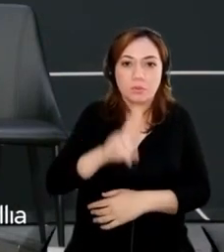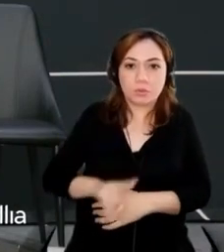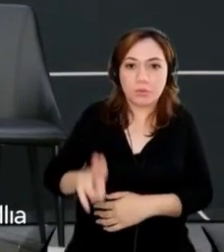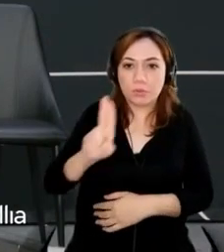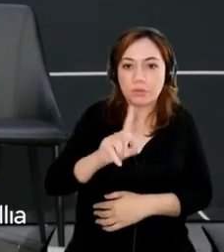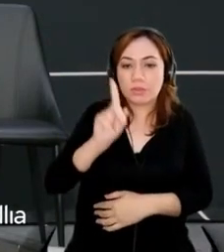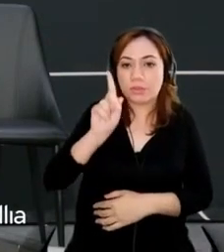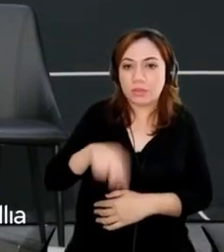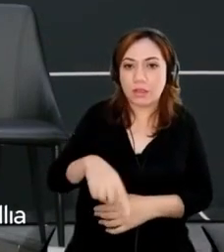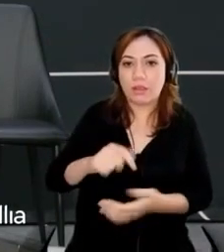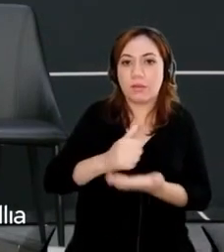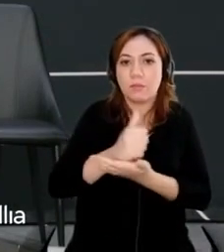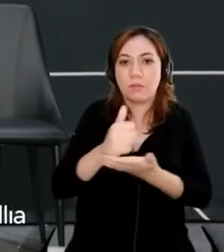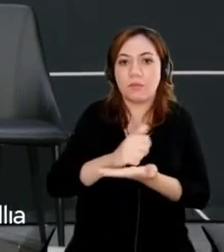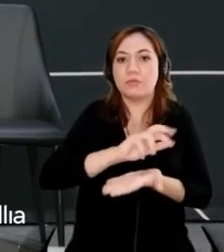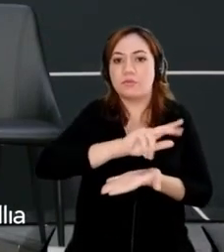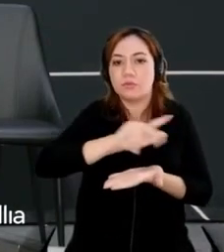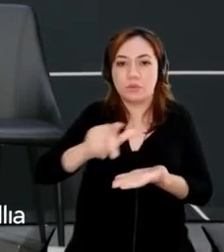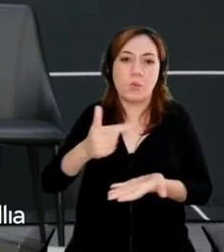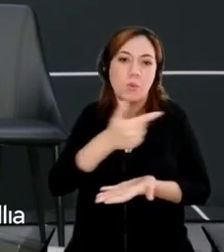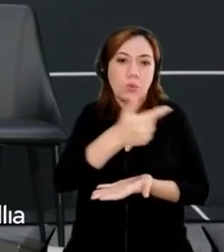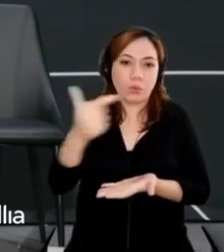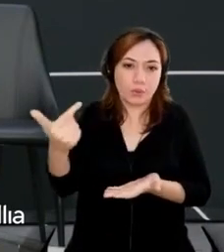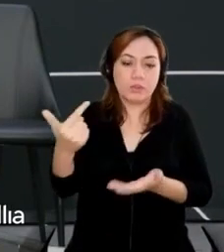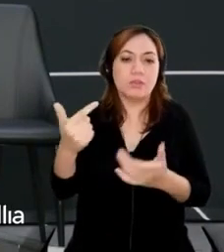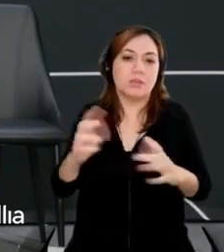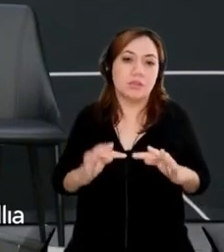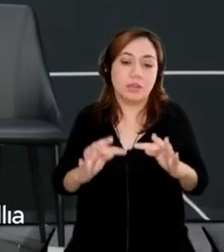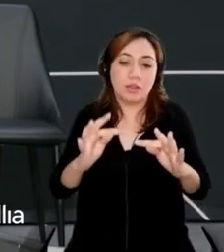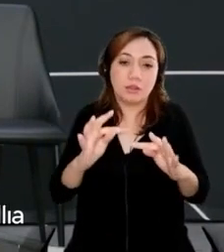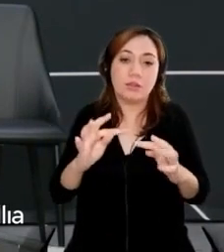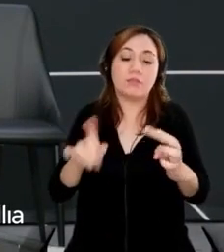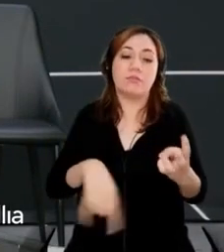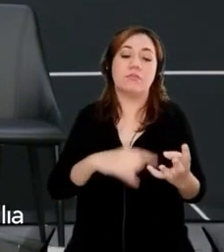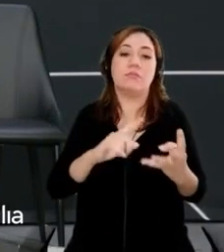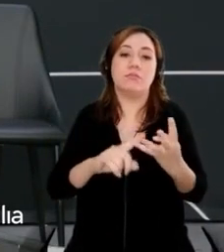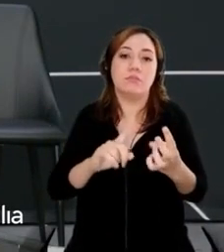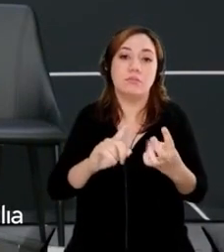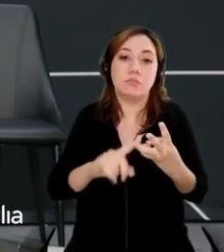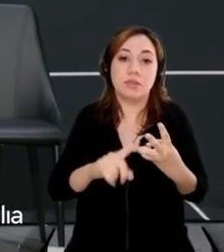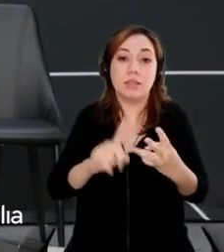techniques. And then creatively, in the sense that